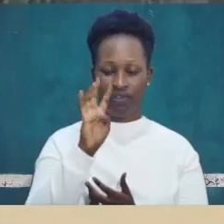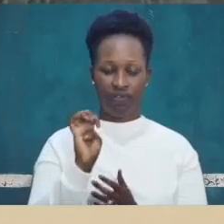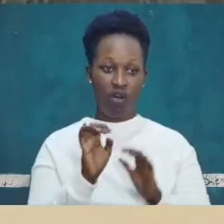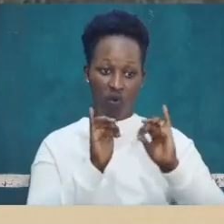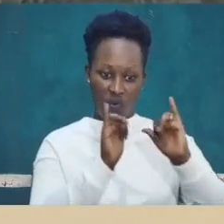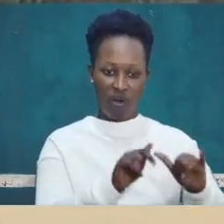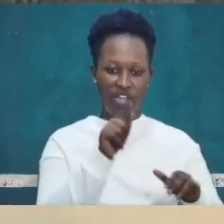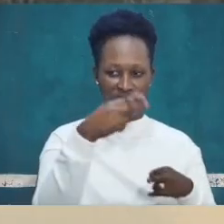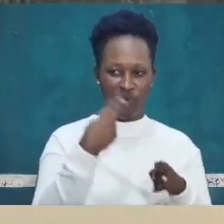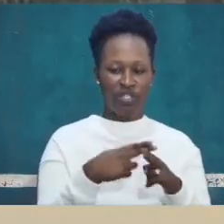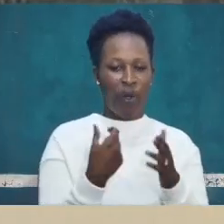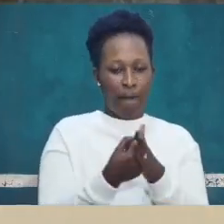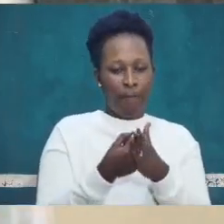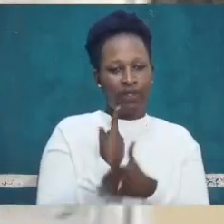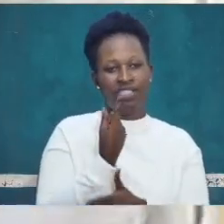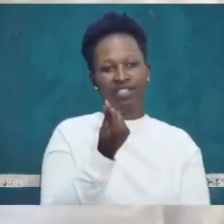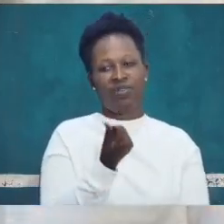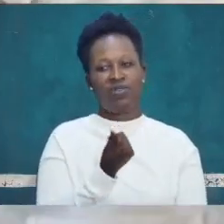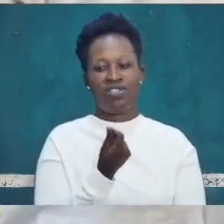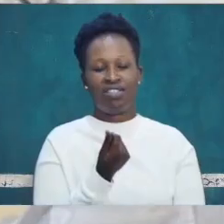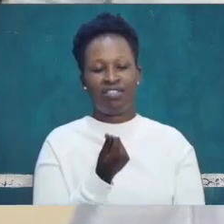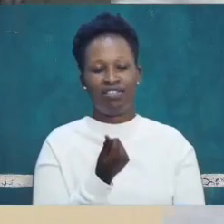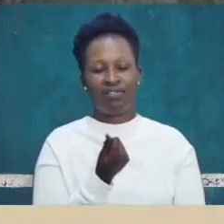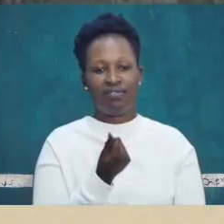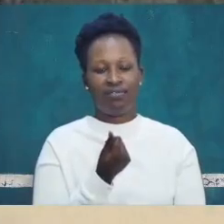opportunity cost. Is